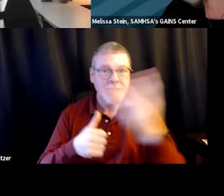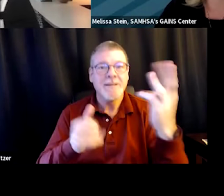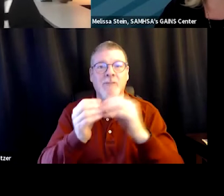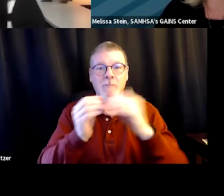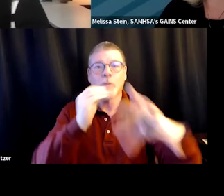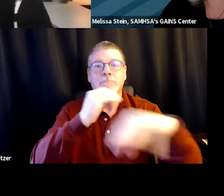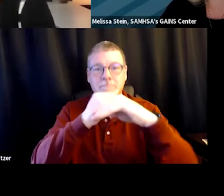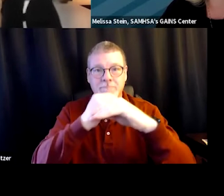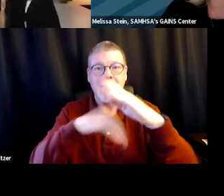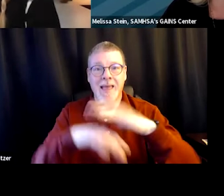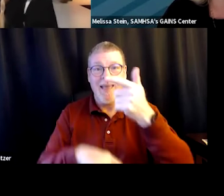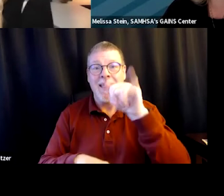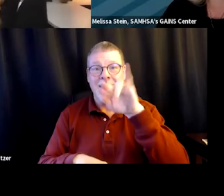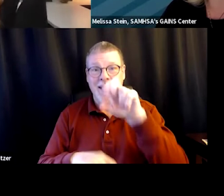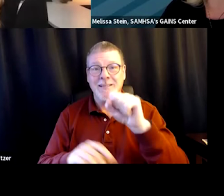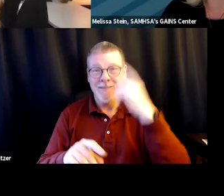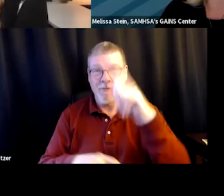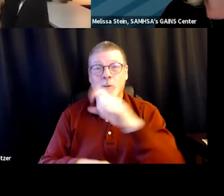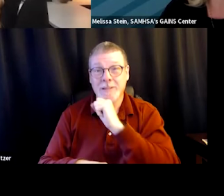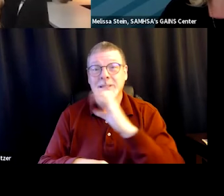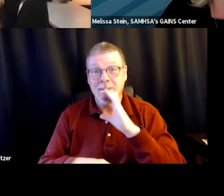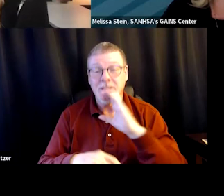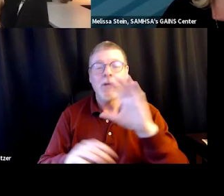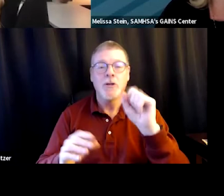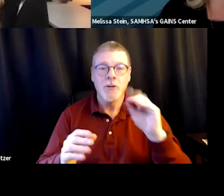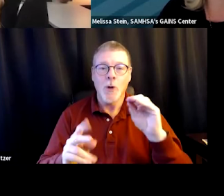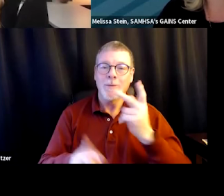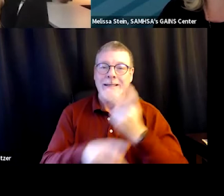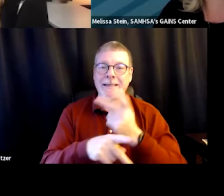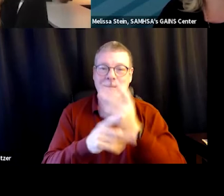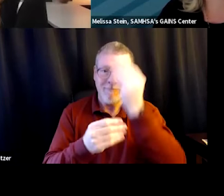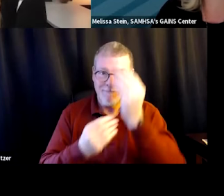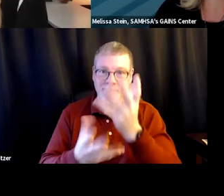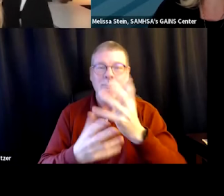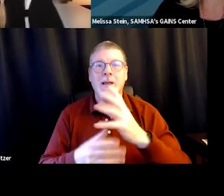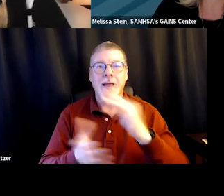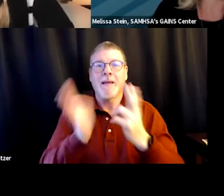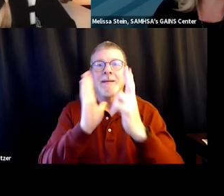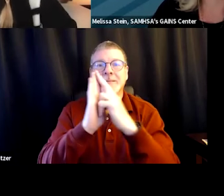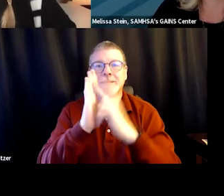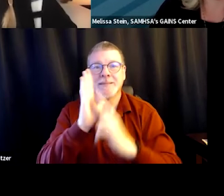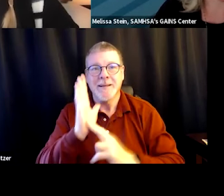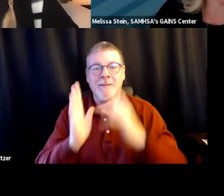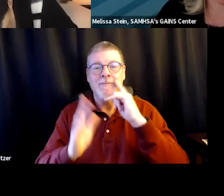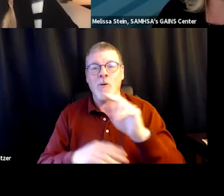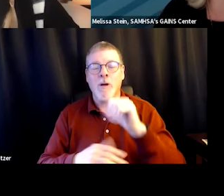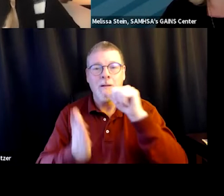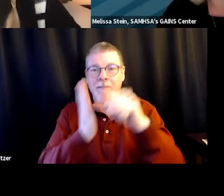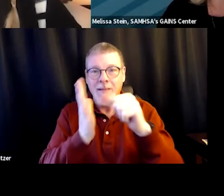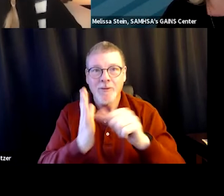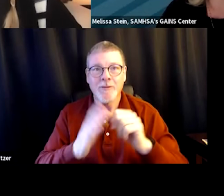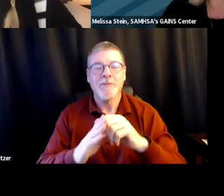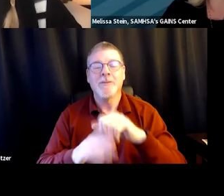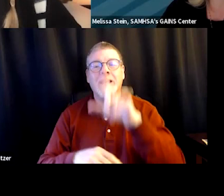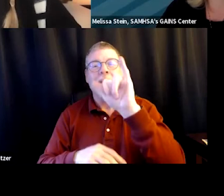Gaines Center on aging populations. So stay tuned. And if you haven't signed up for our newsletter or our